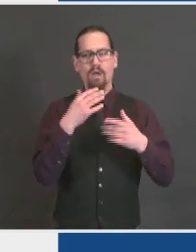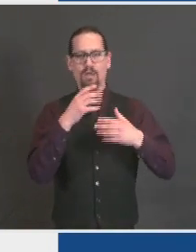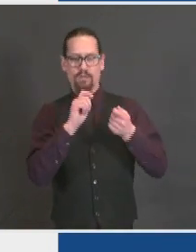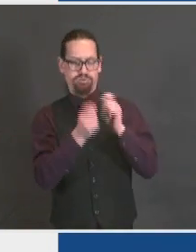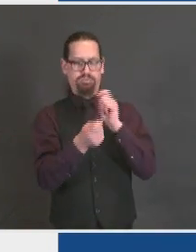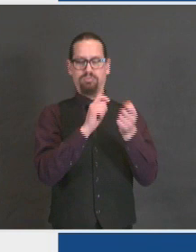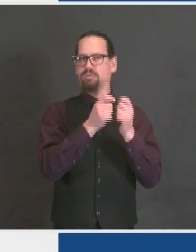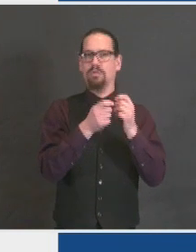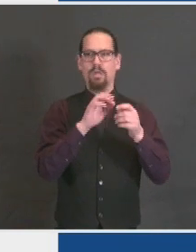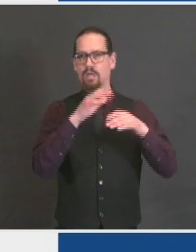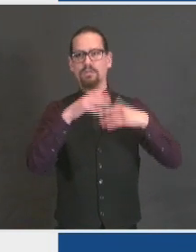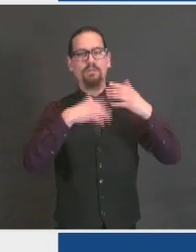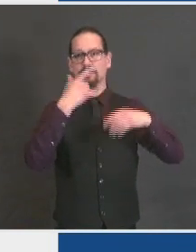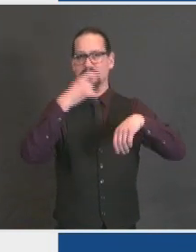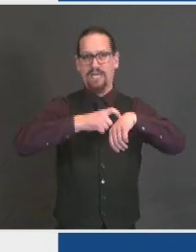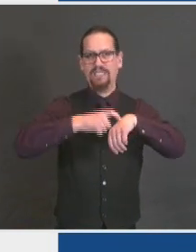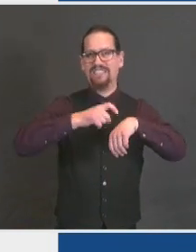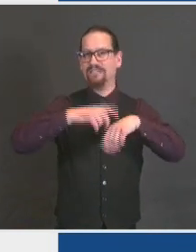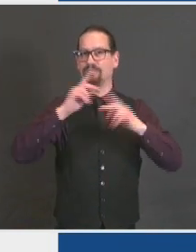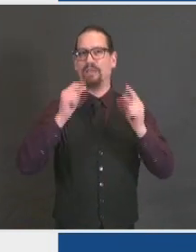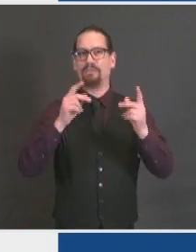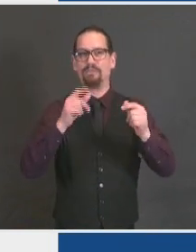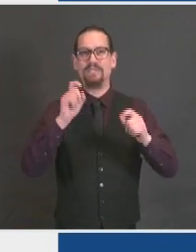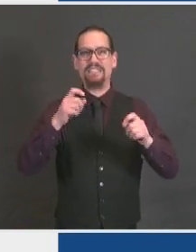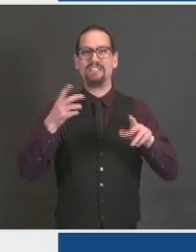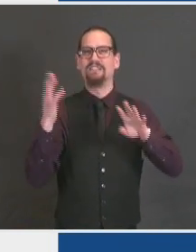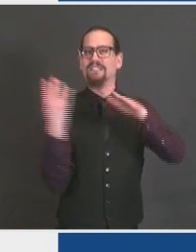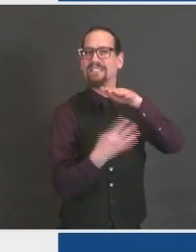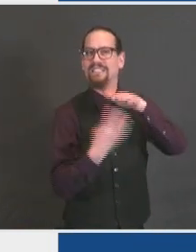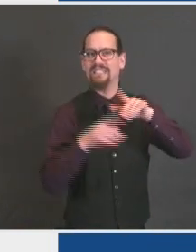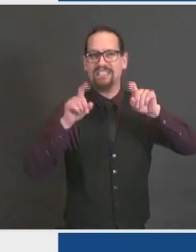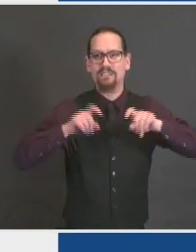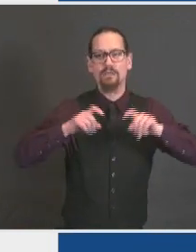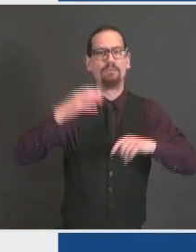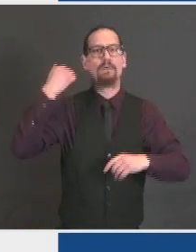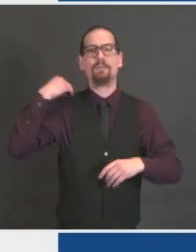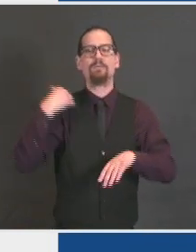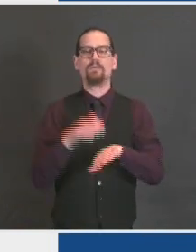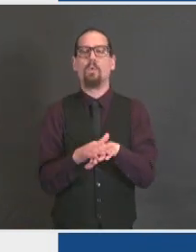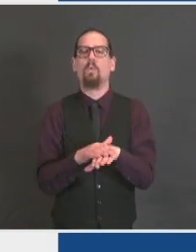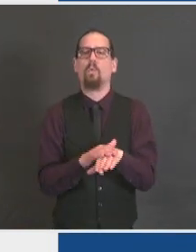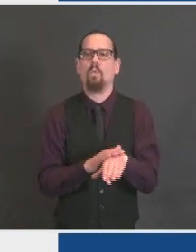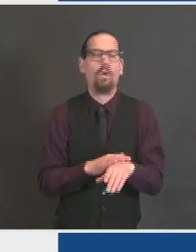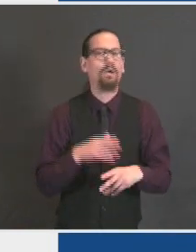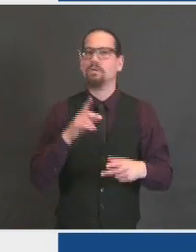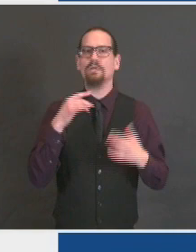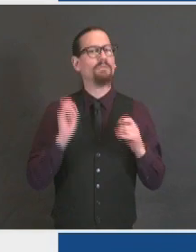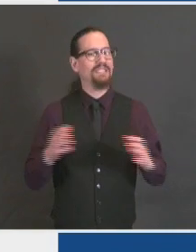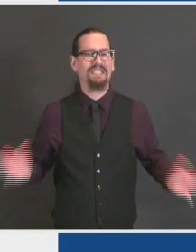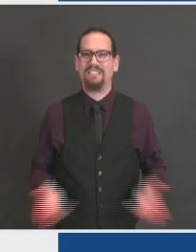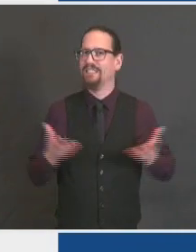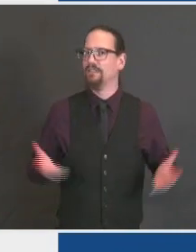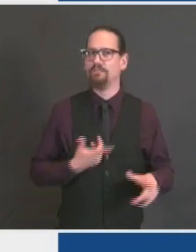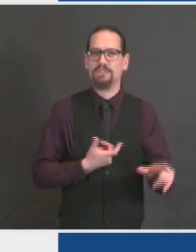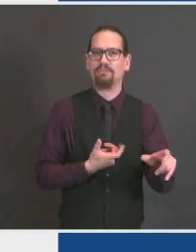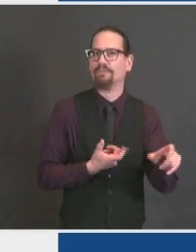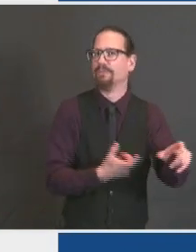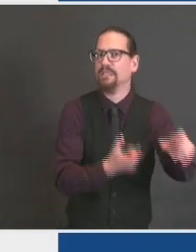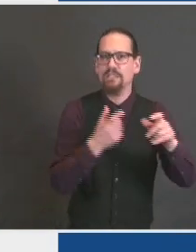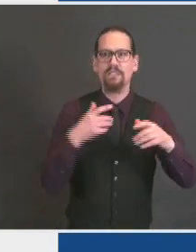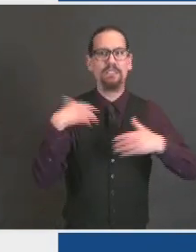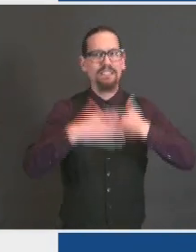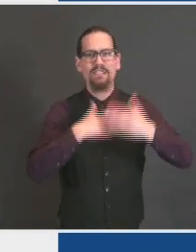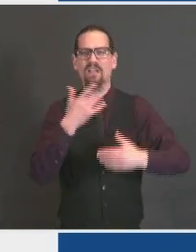tough because we wanted it quicker, Rhode Islanders wanted it quicker. We were hearing about how frustrating it was that it was taking